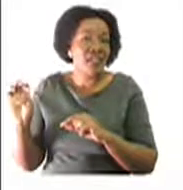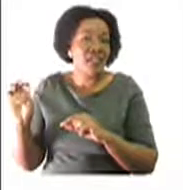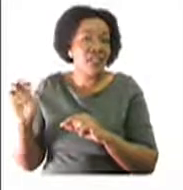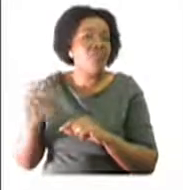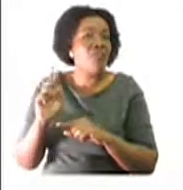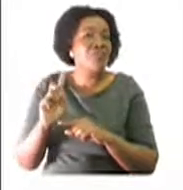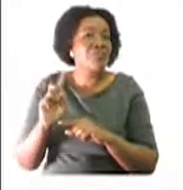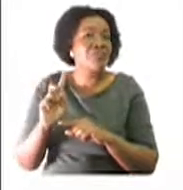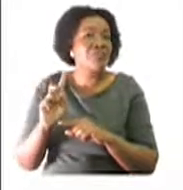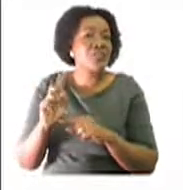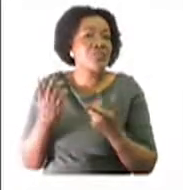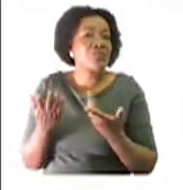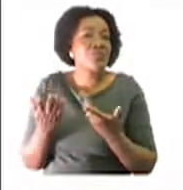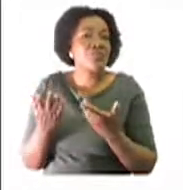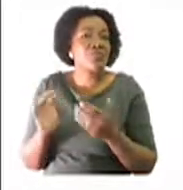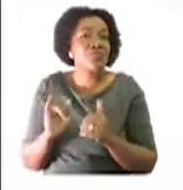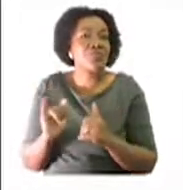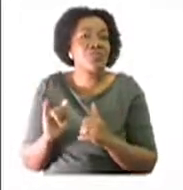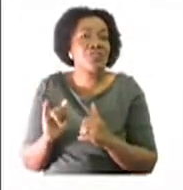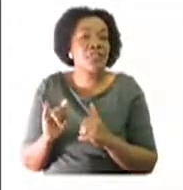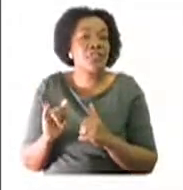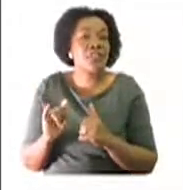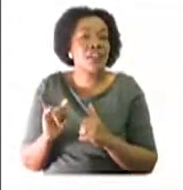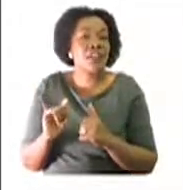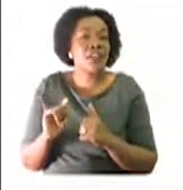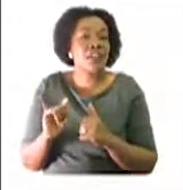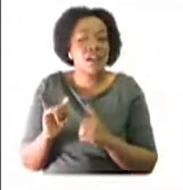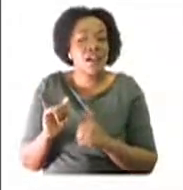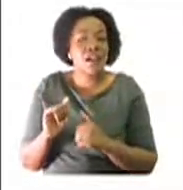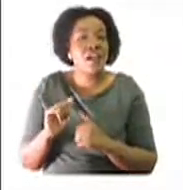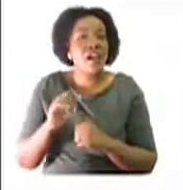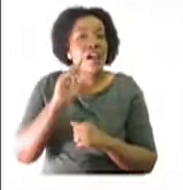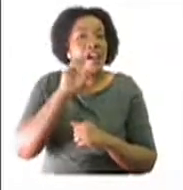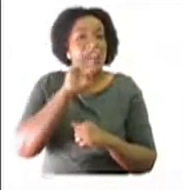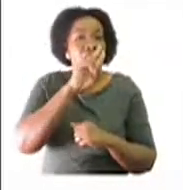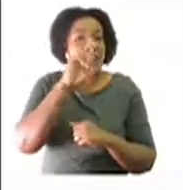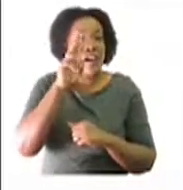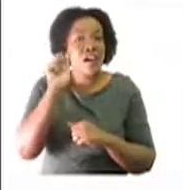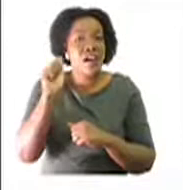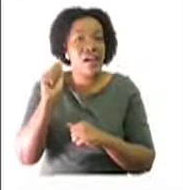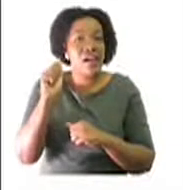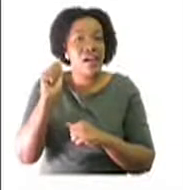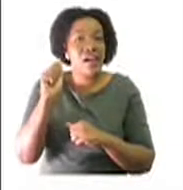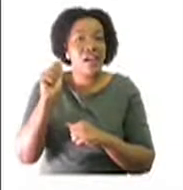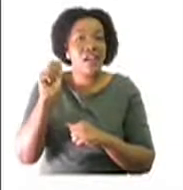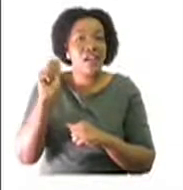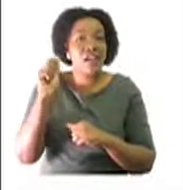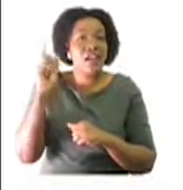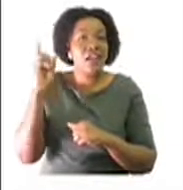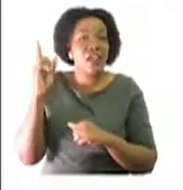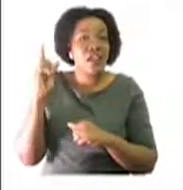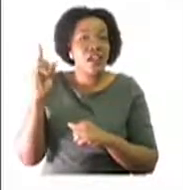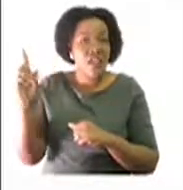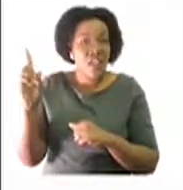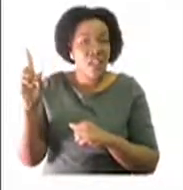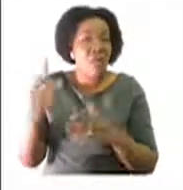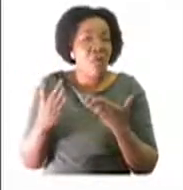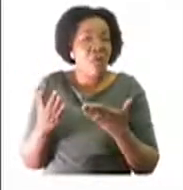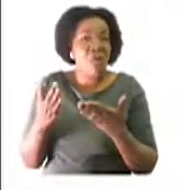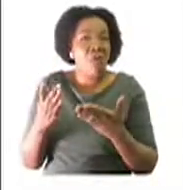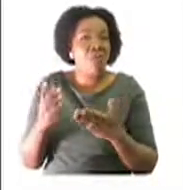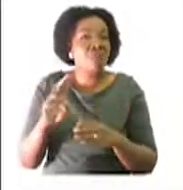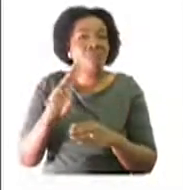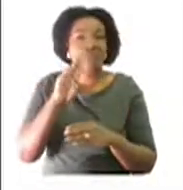one are you going to use? You can either use has or had, but not